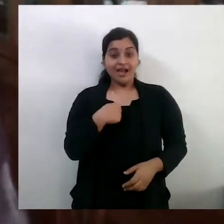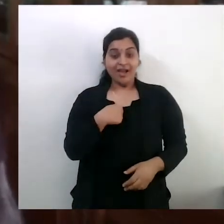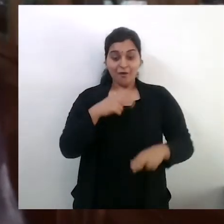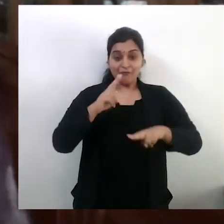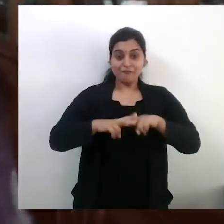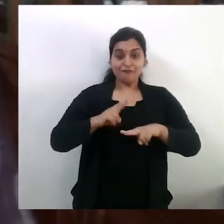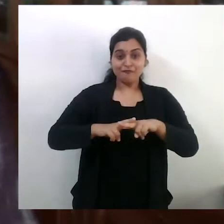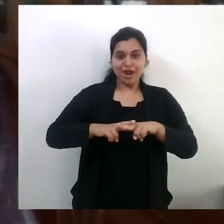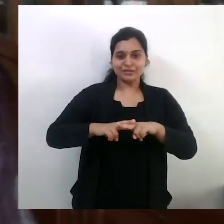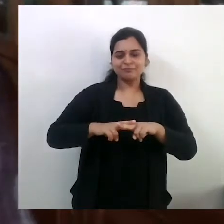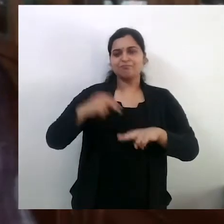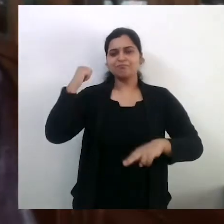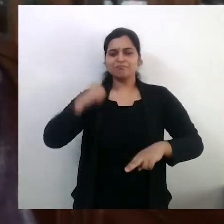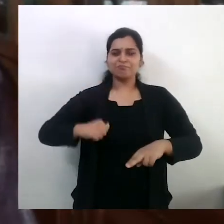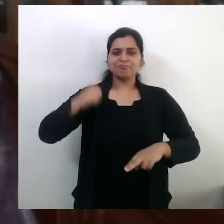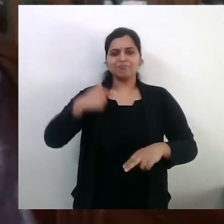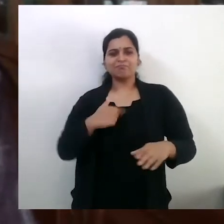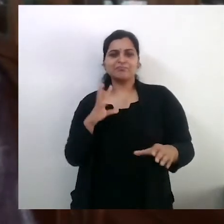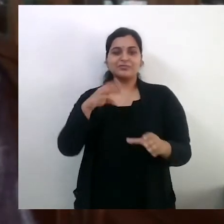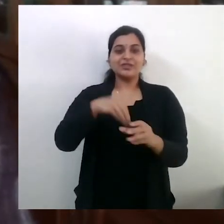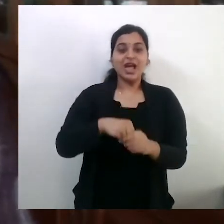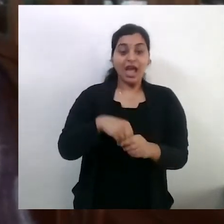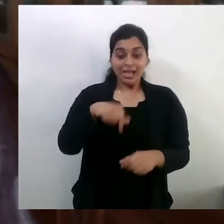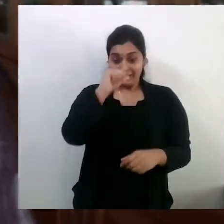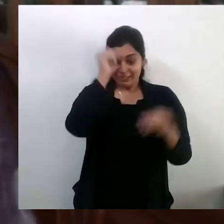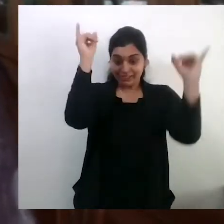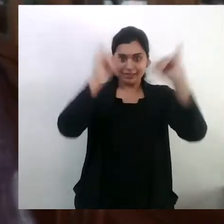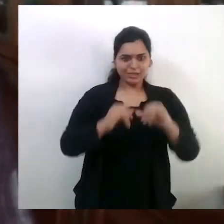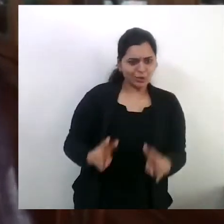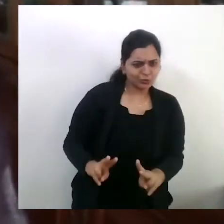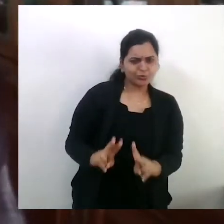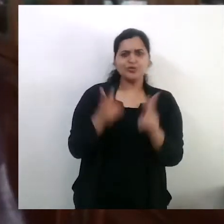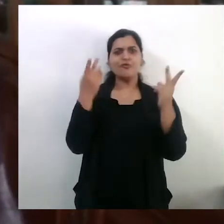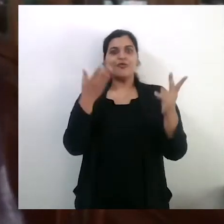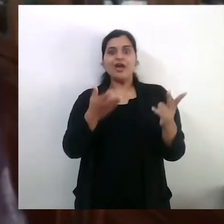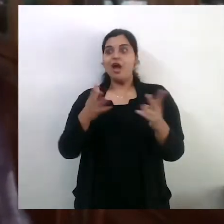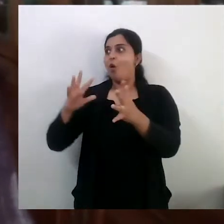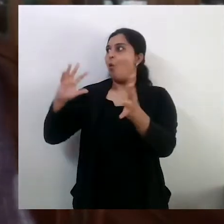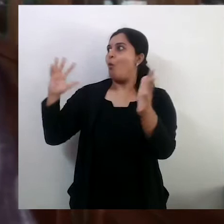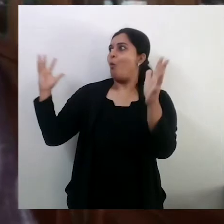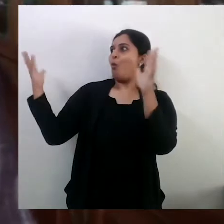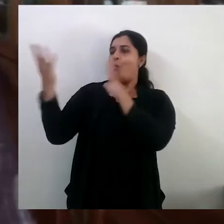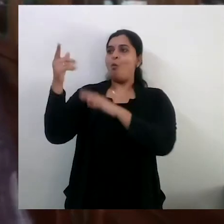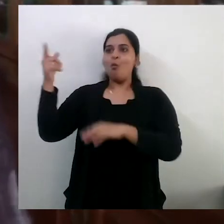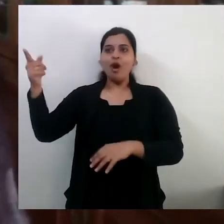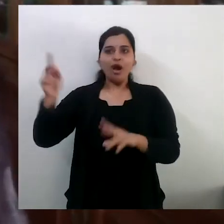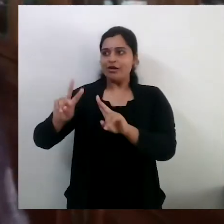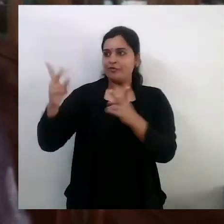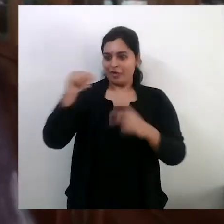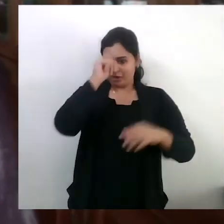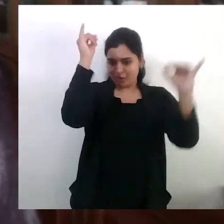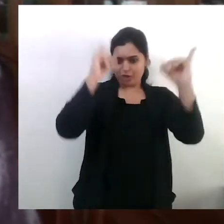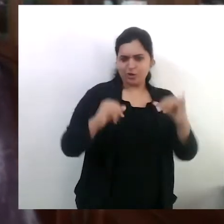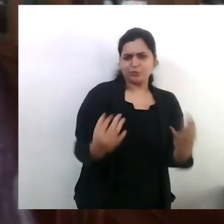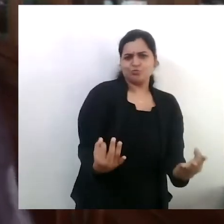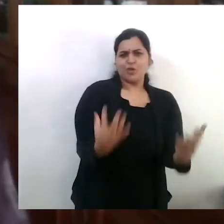Fashion in India is so different to fashion anywhere else in the world. Anywhere else in the world, they tell you yellow is the season next season and that you